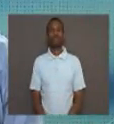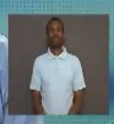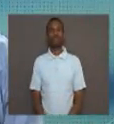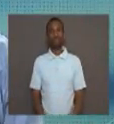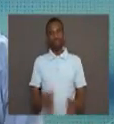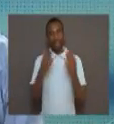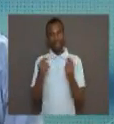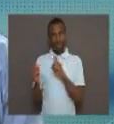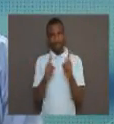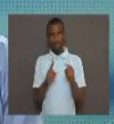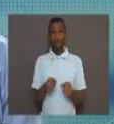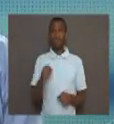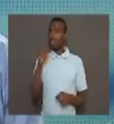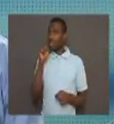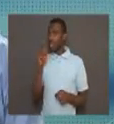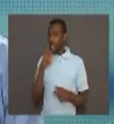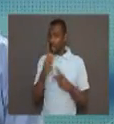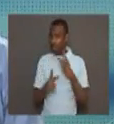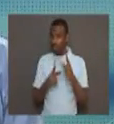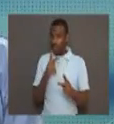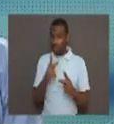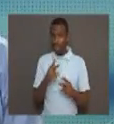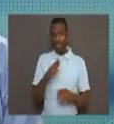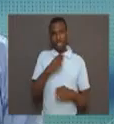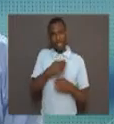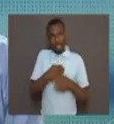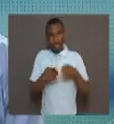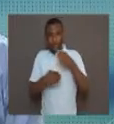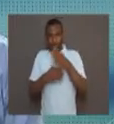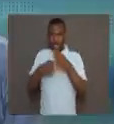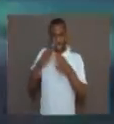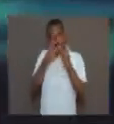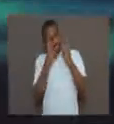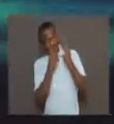Let us look at this process step by step.